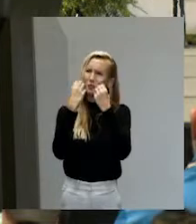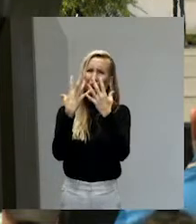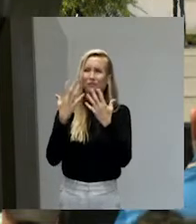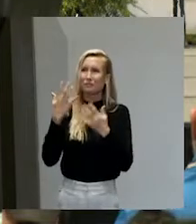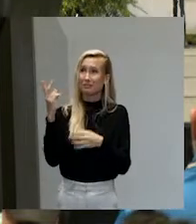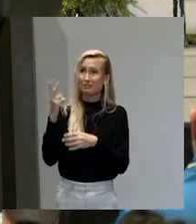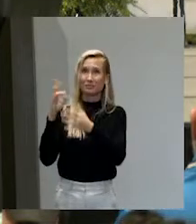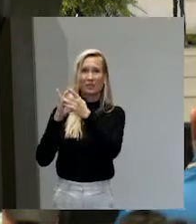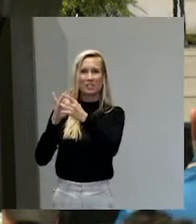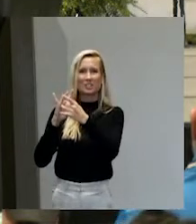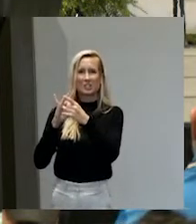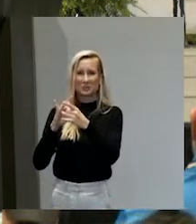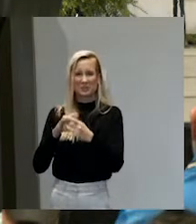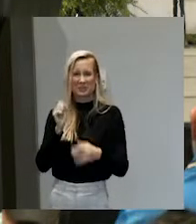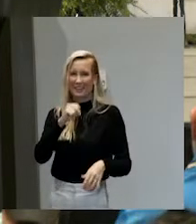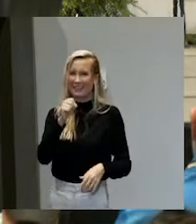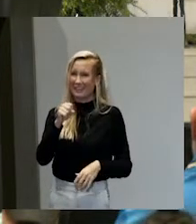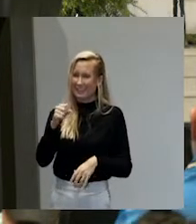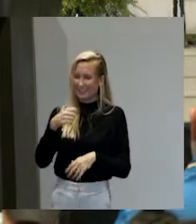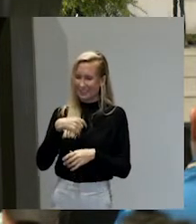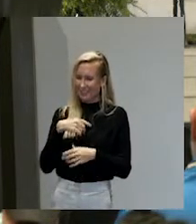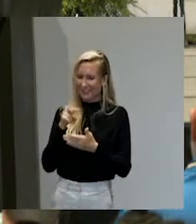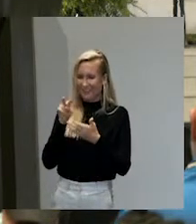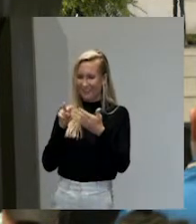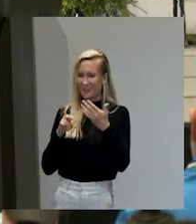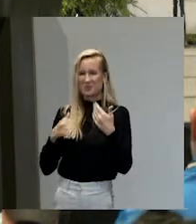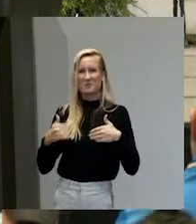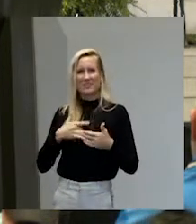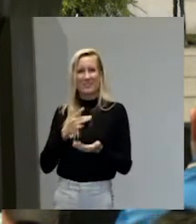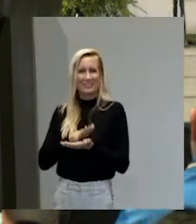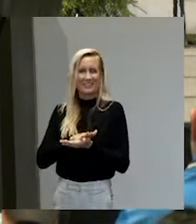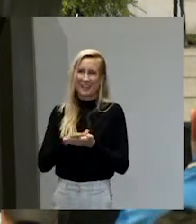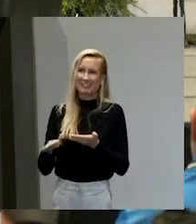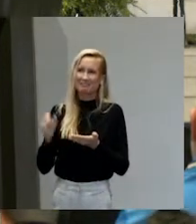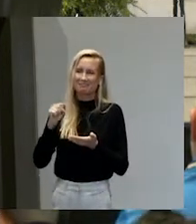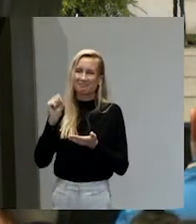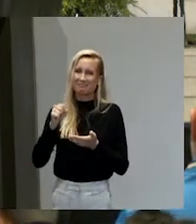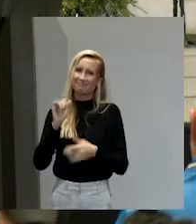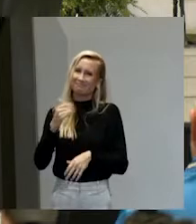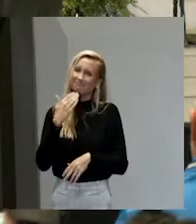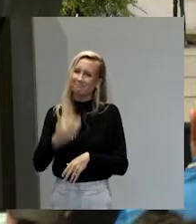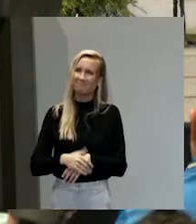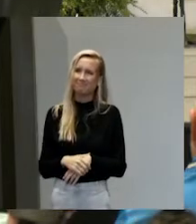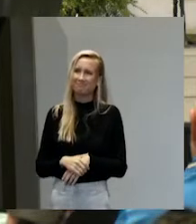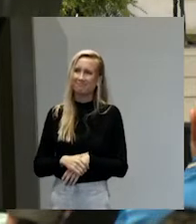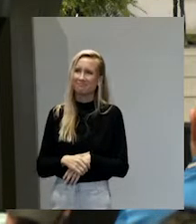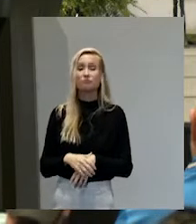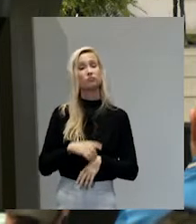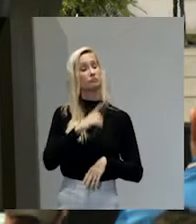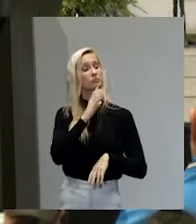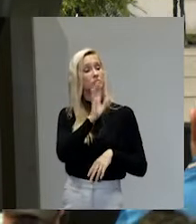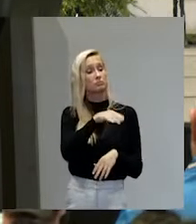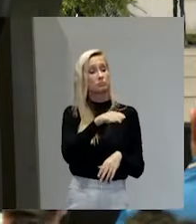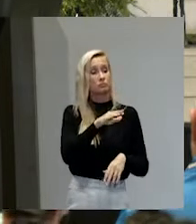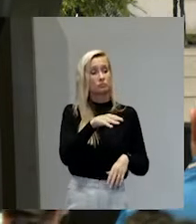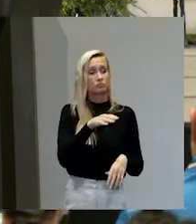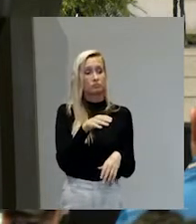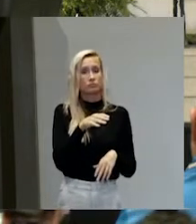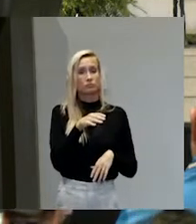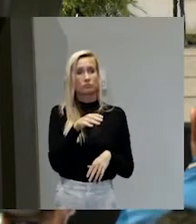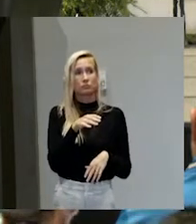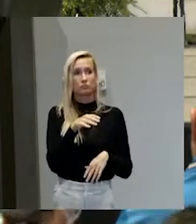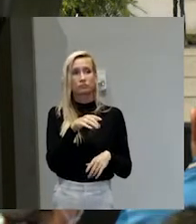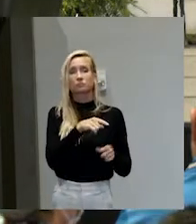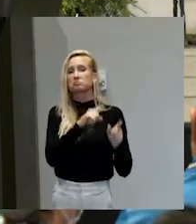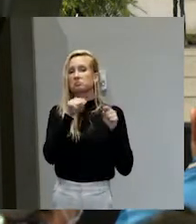this is nice, So. And I think from Douglas's perspective, there's, I just